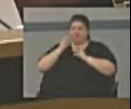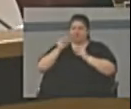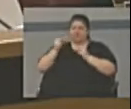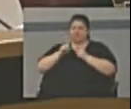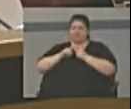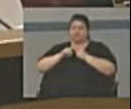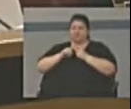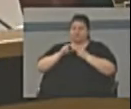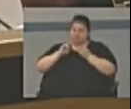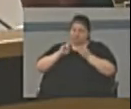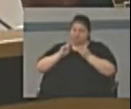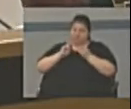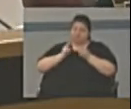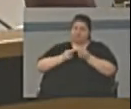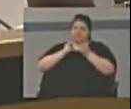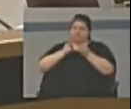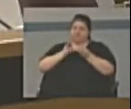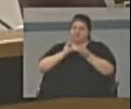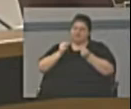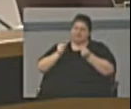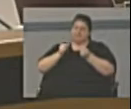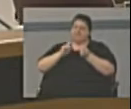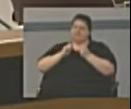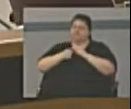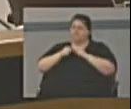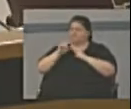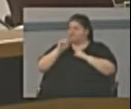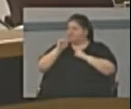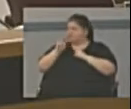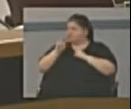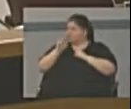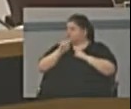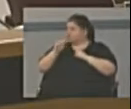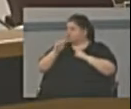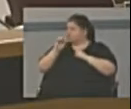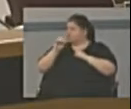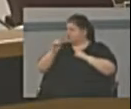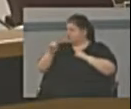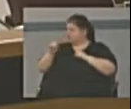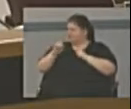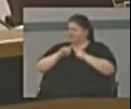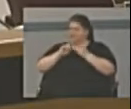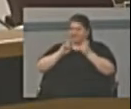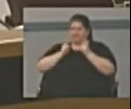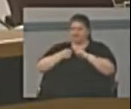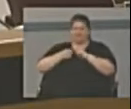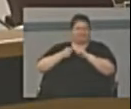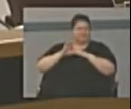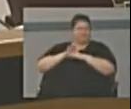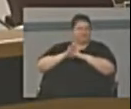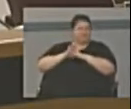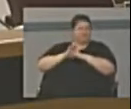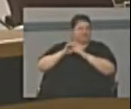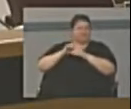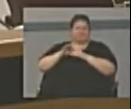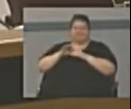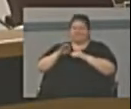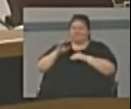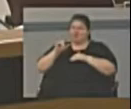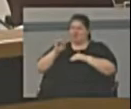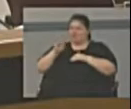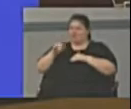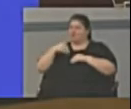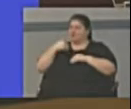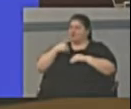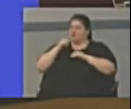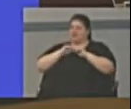amend resolution number 2-01 to change the composition of the membership of the Laurel Youth